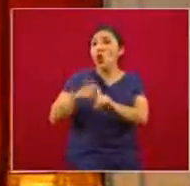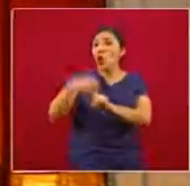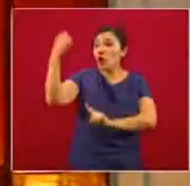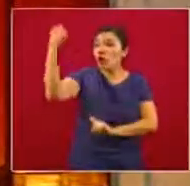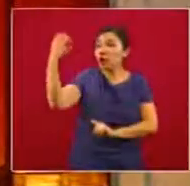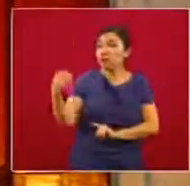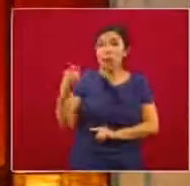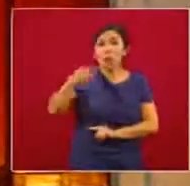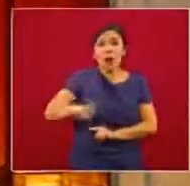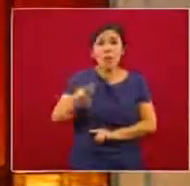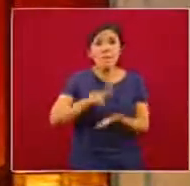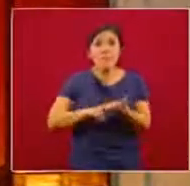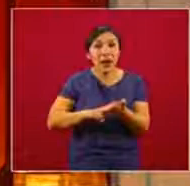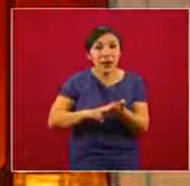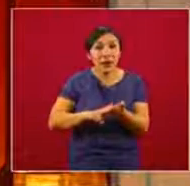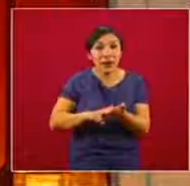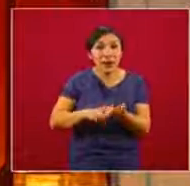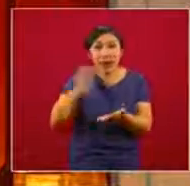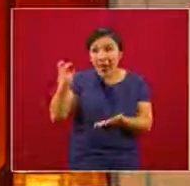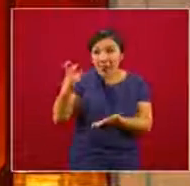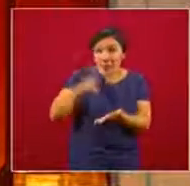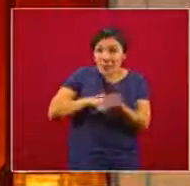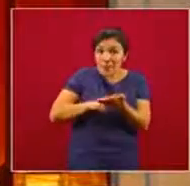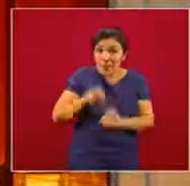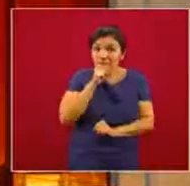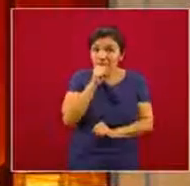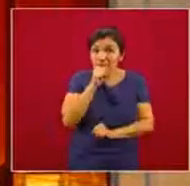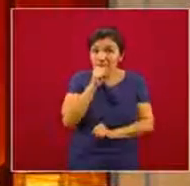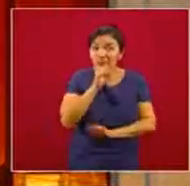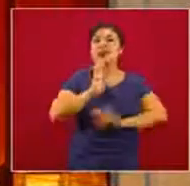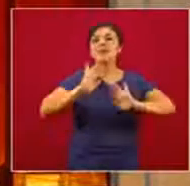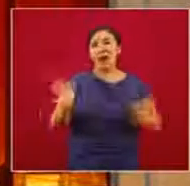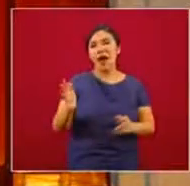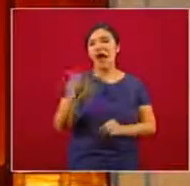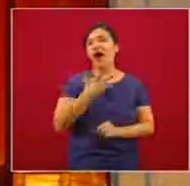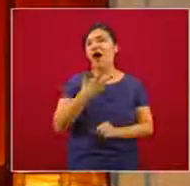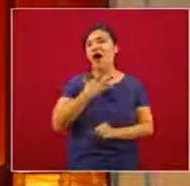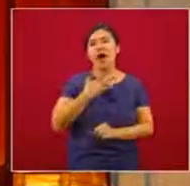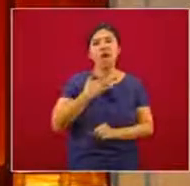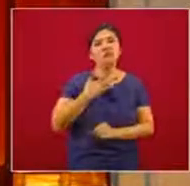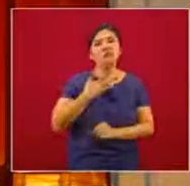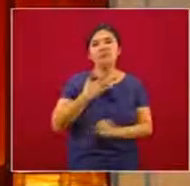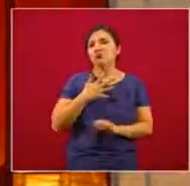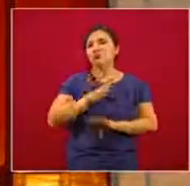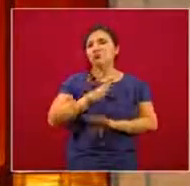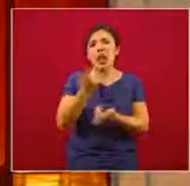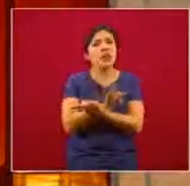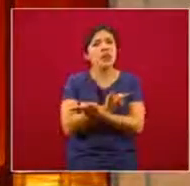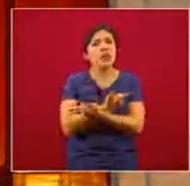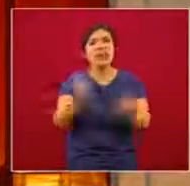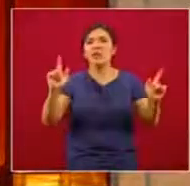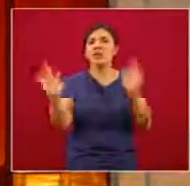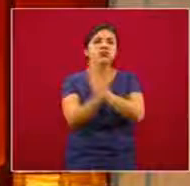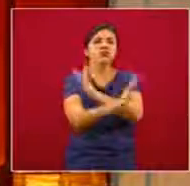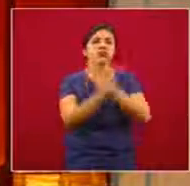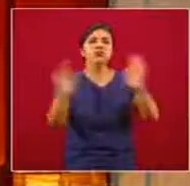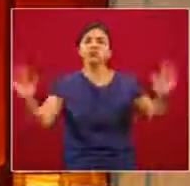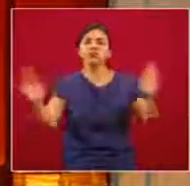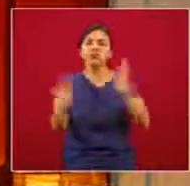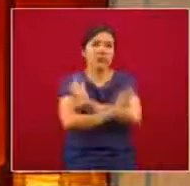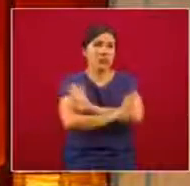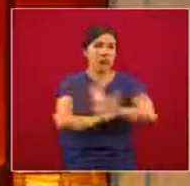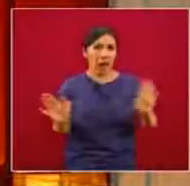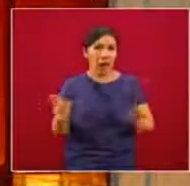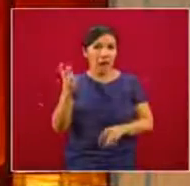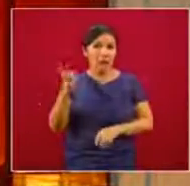will semáforo be verde, to activity whenever we have the ya red, va a estar I mean the totalmente green light, levantada the todas green light. That's las when